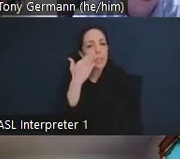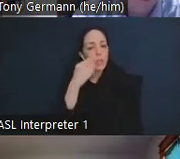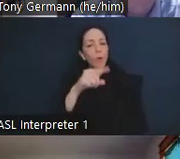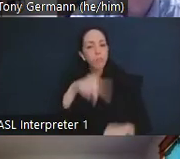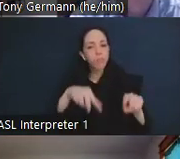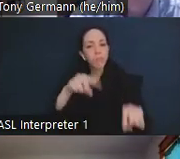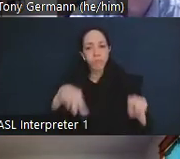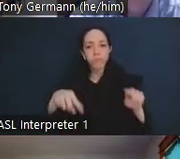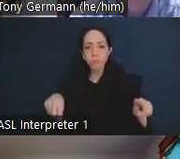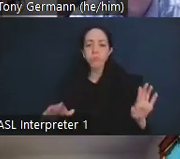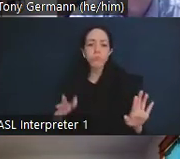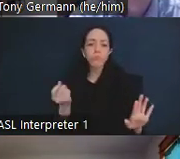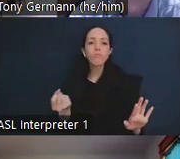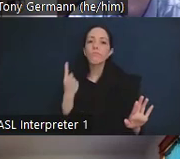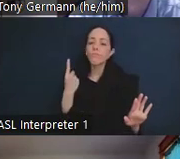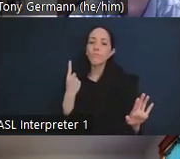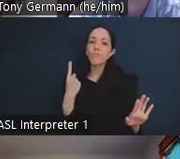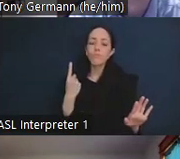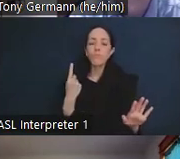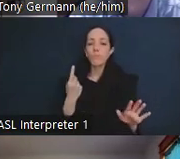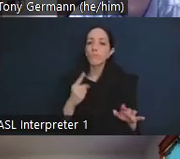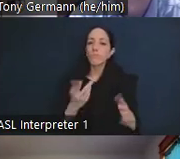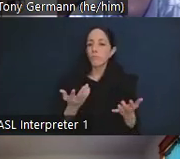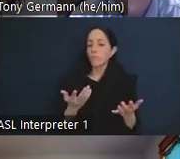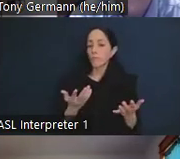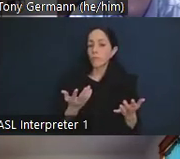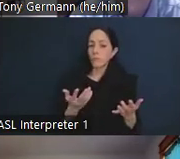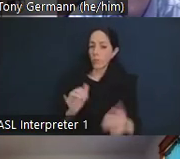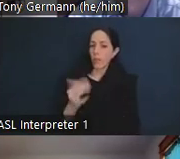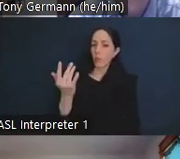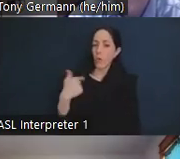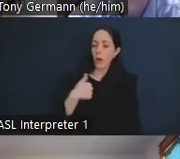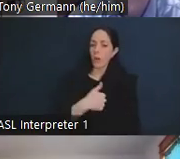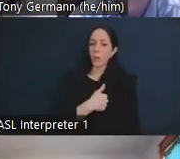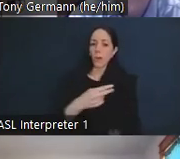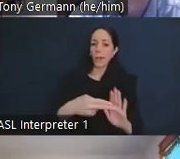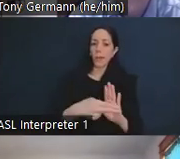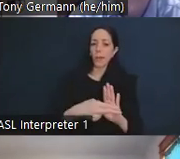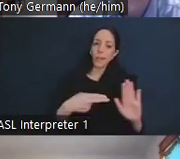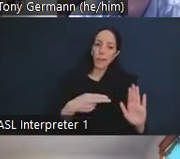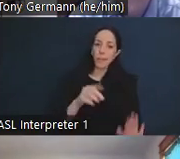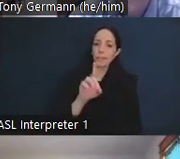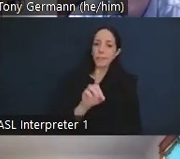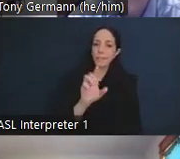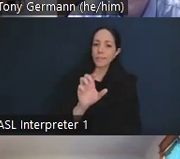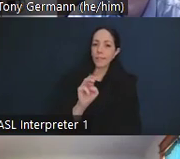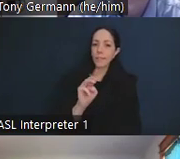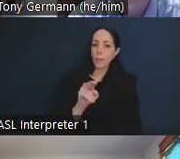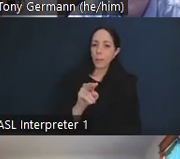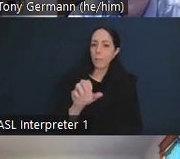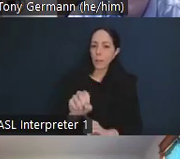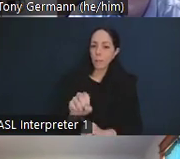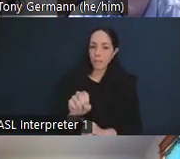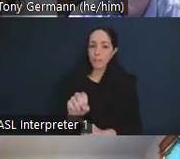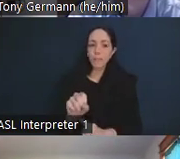a more time-consuming process. And for that, we have an HR process, essentially, to work